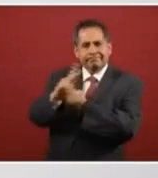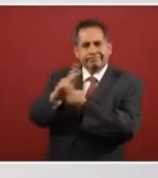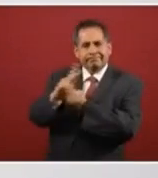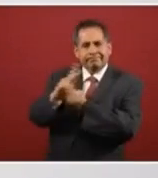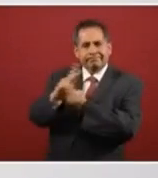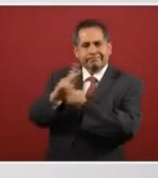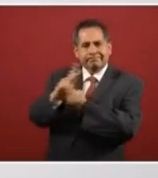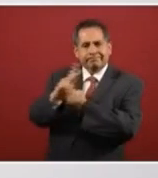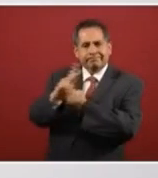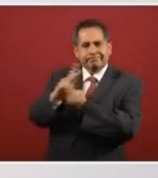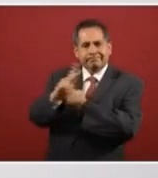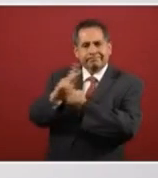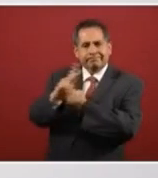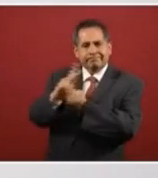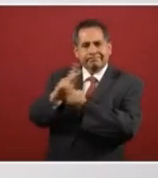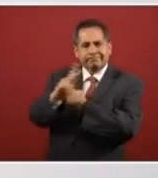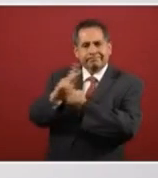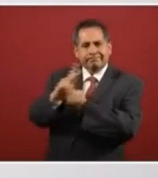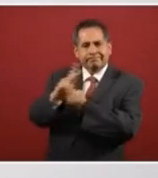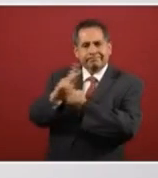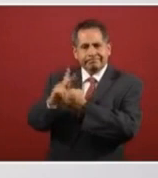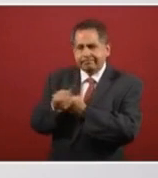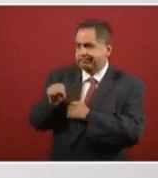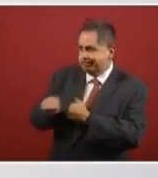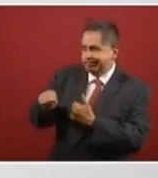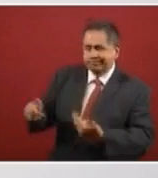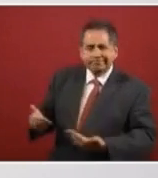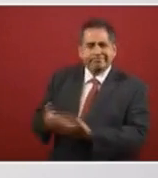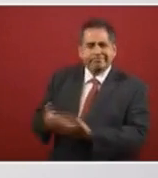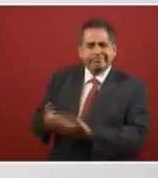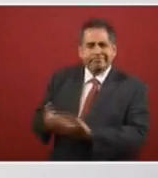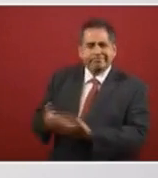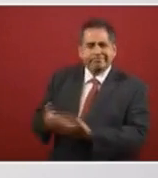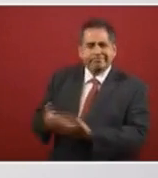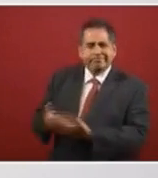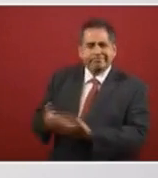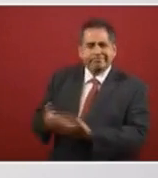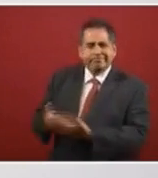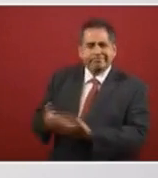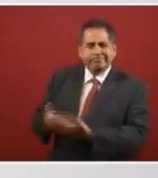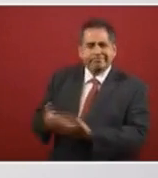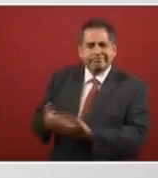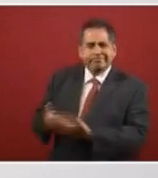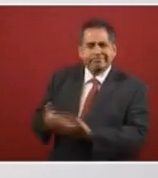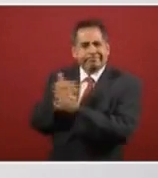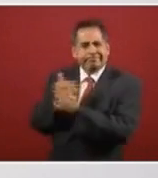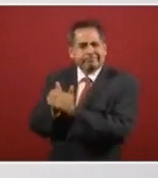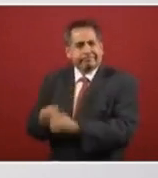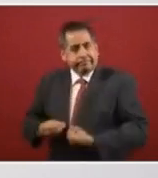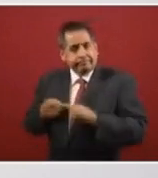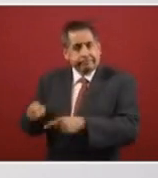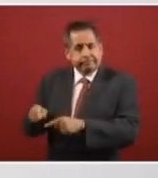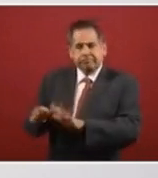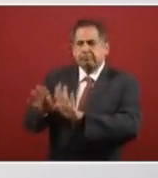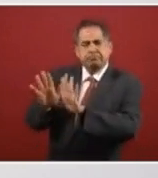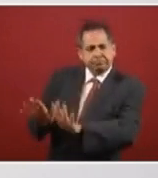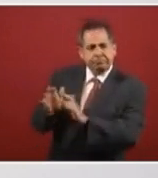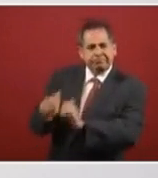in the homes that they were born or that they reside in that